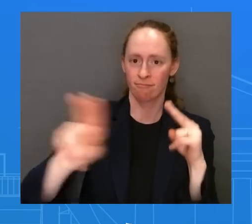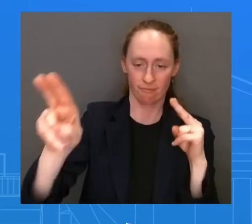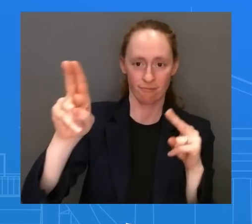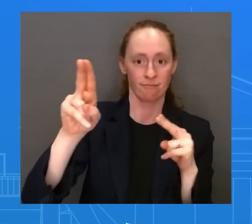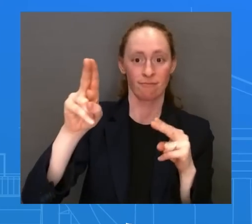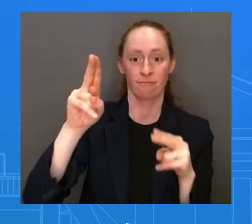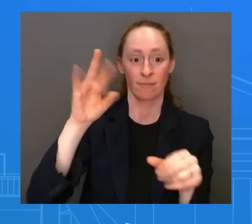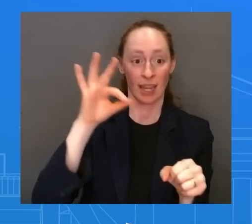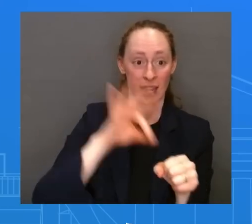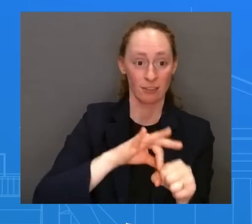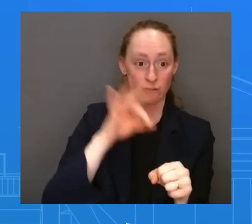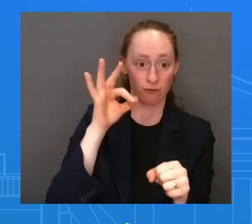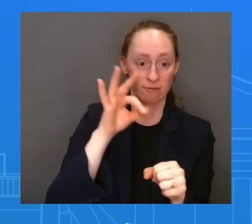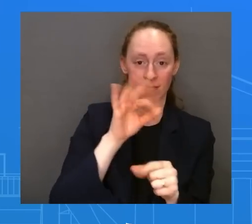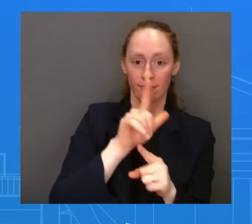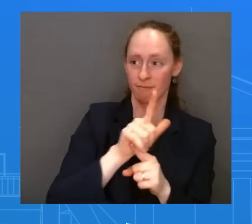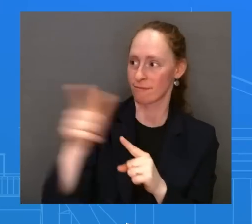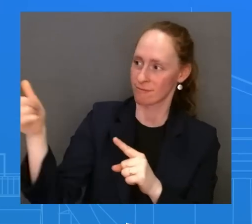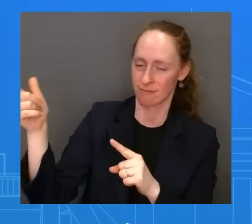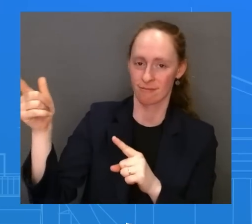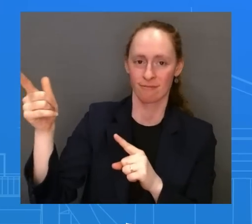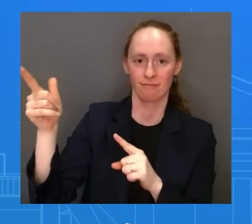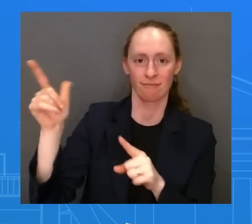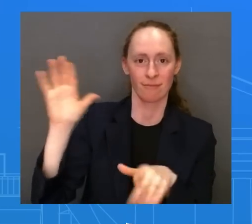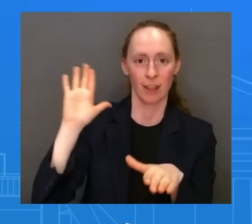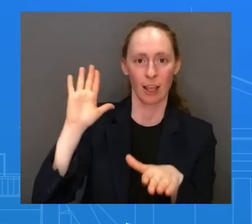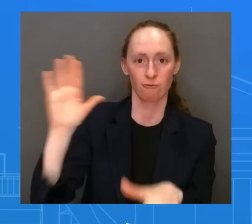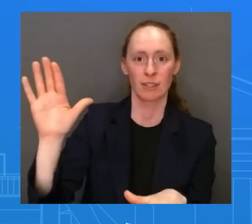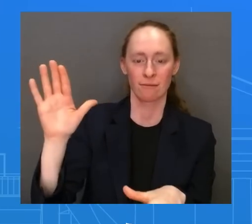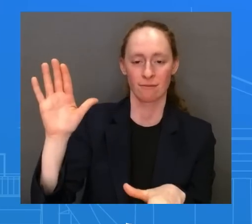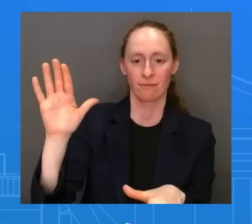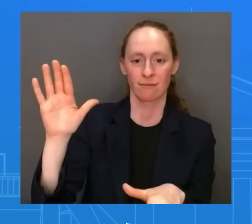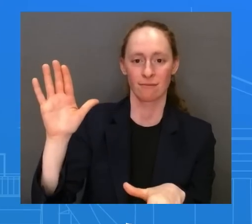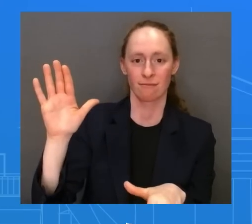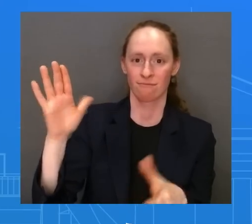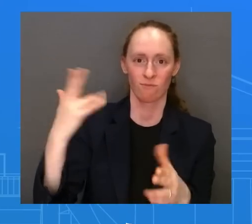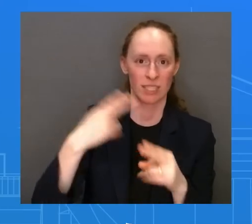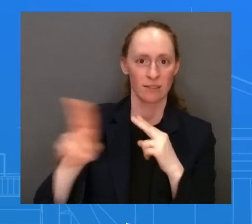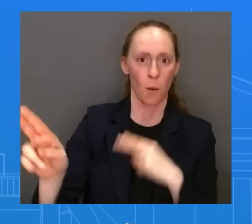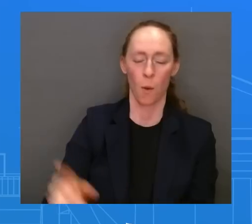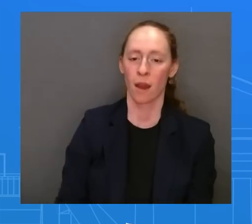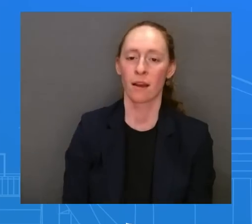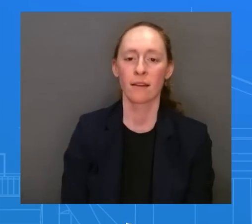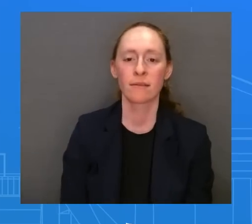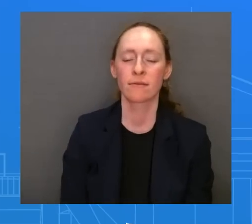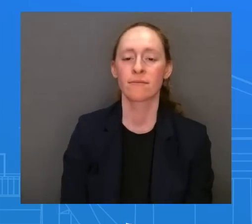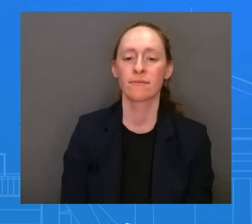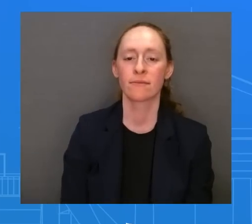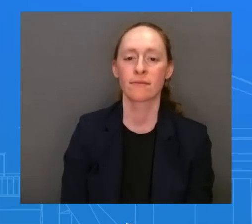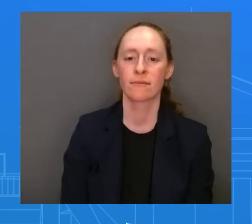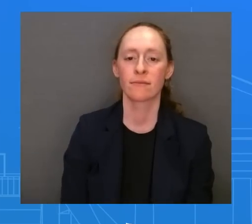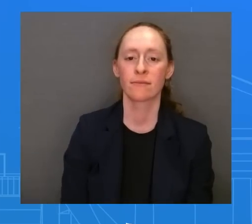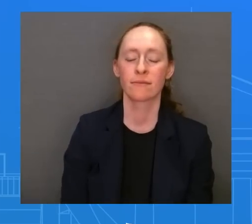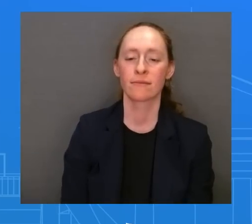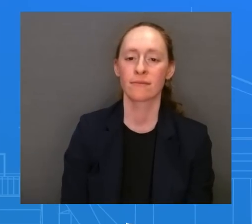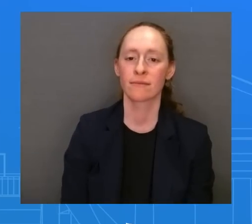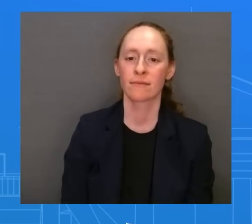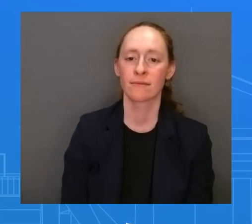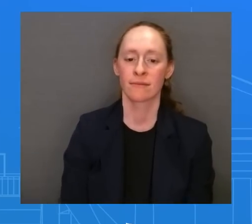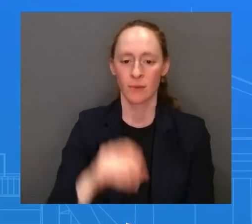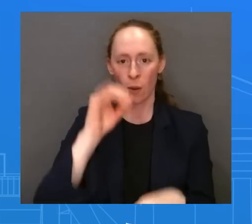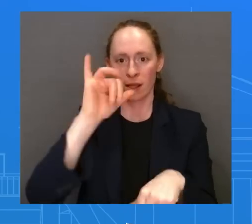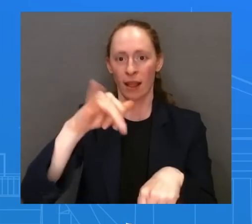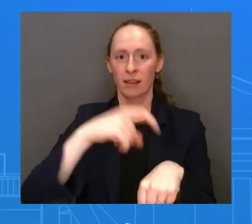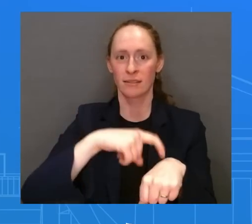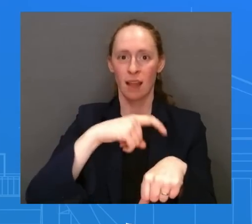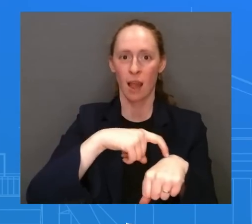foreign policy concerns the president had coming in and the team desperately wanted to understand the Doha agreement wanted to talk to experts